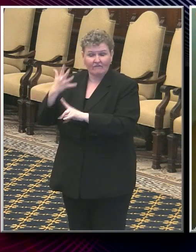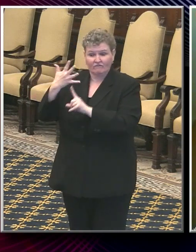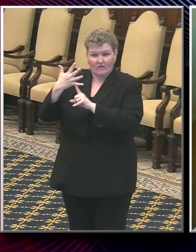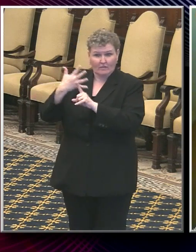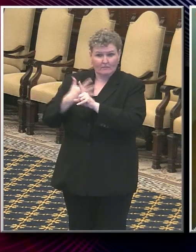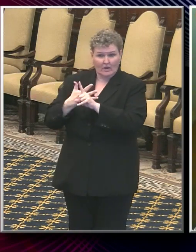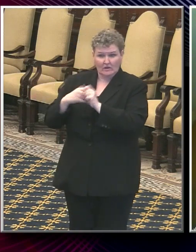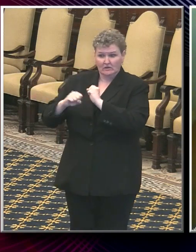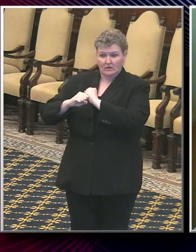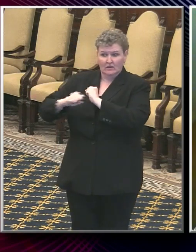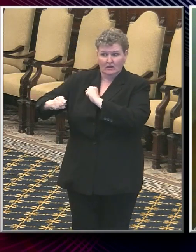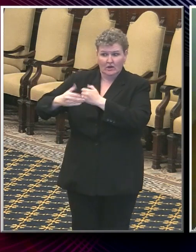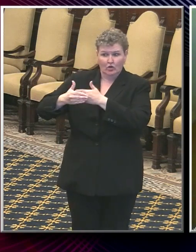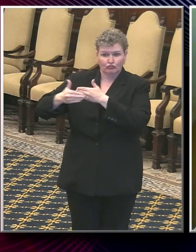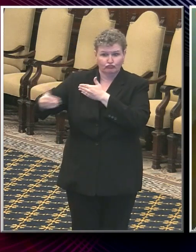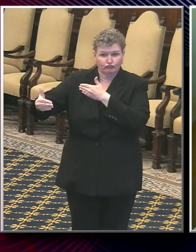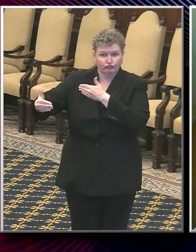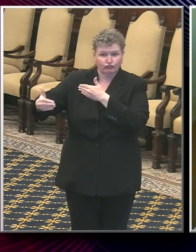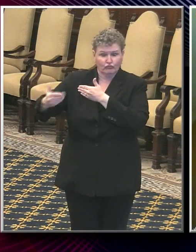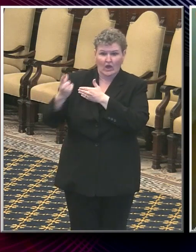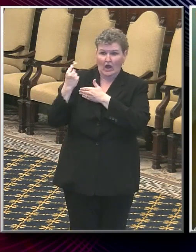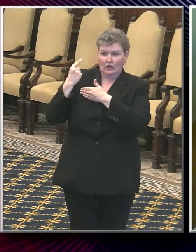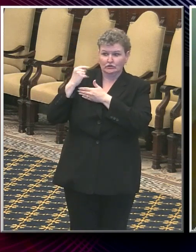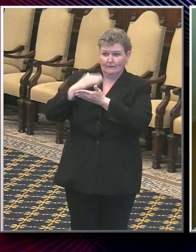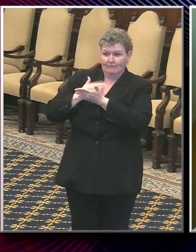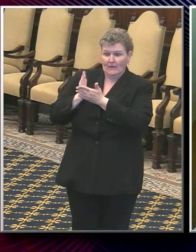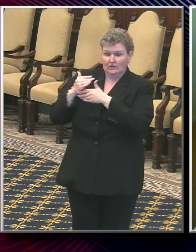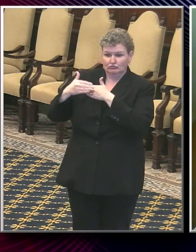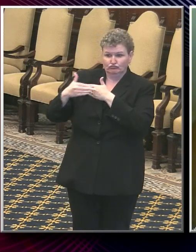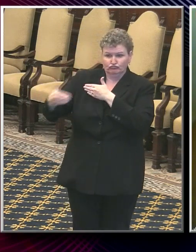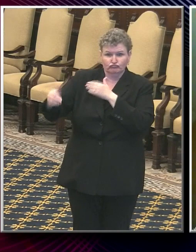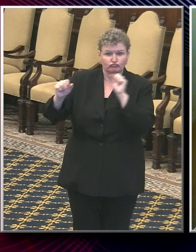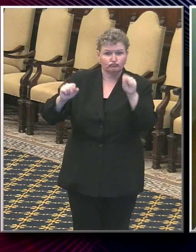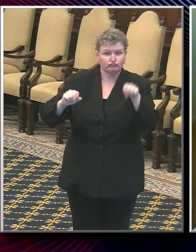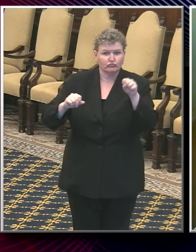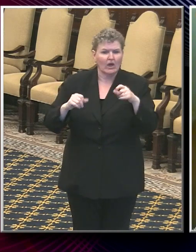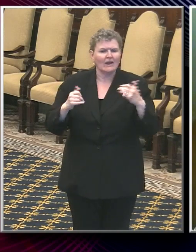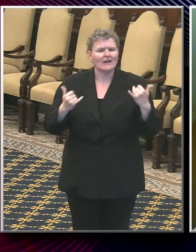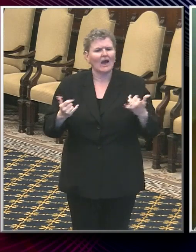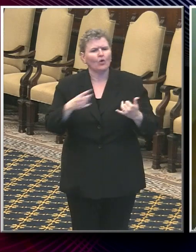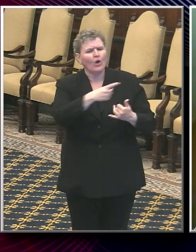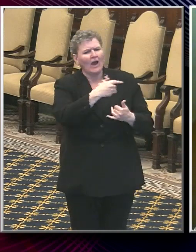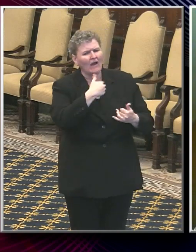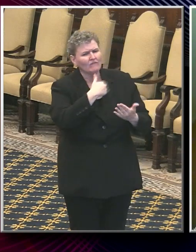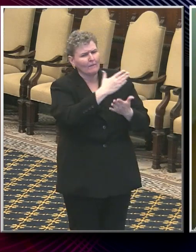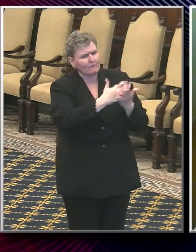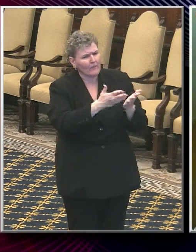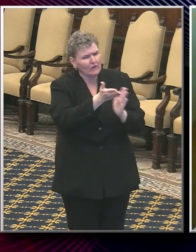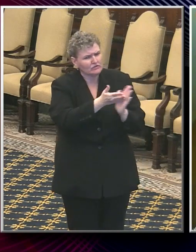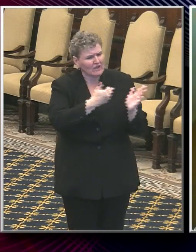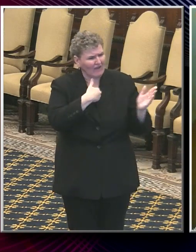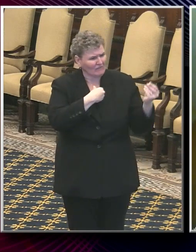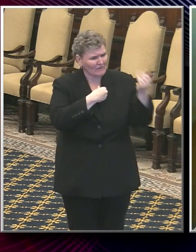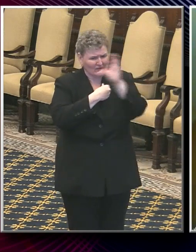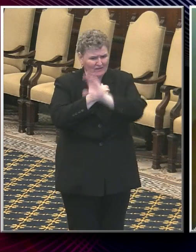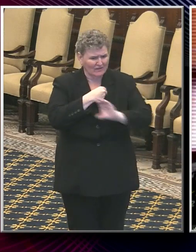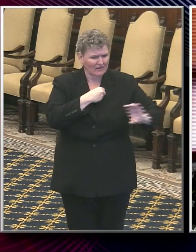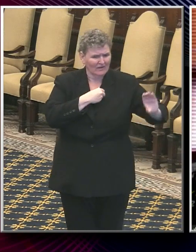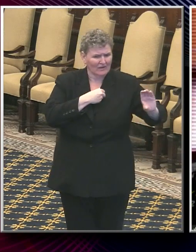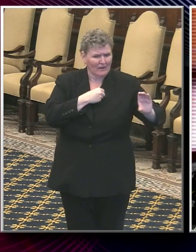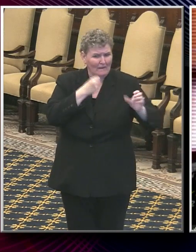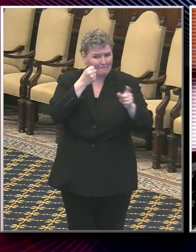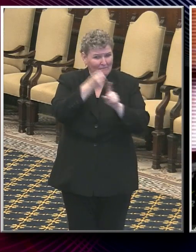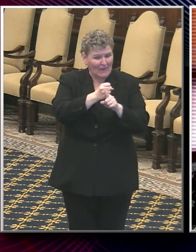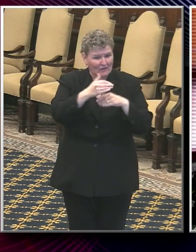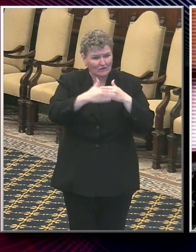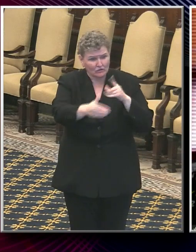year's budget. How does that process of only giving a partial year budget, does that impact your process going forward? Well, it's been a